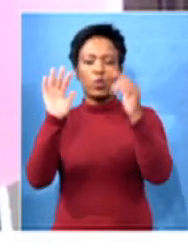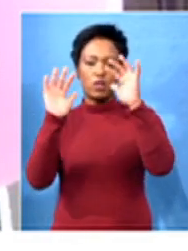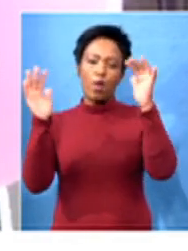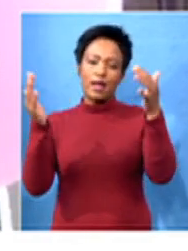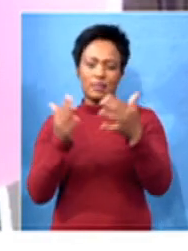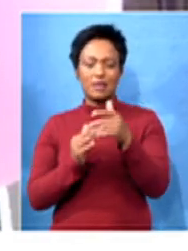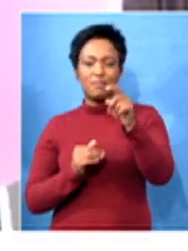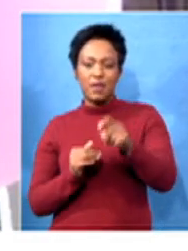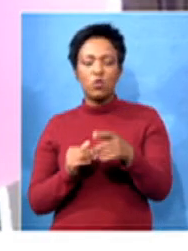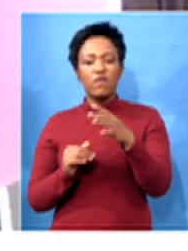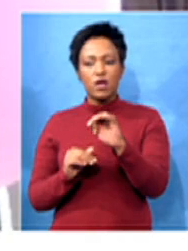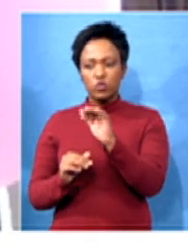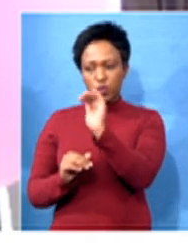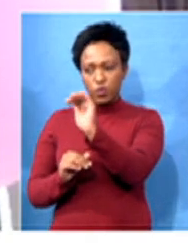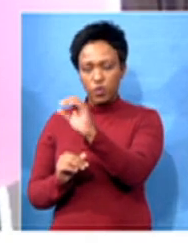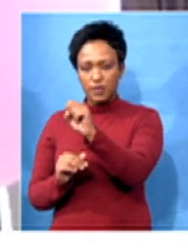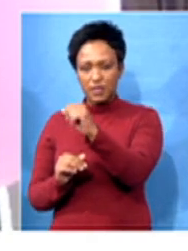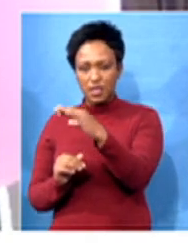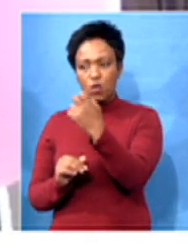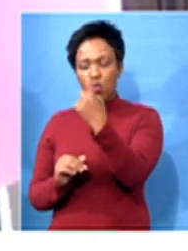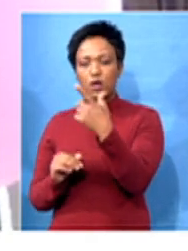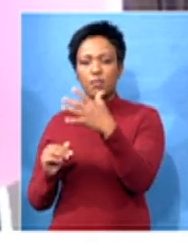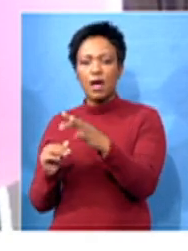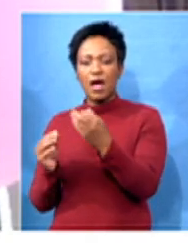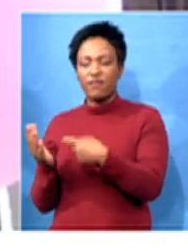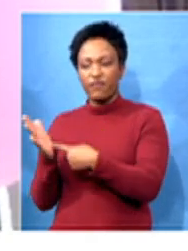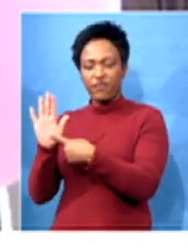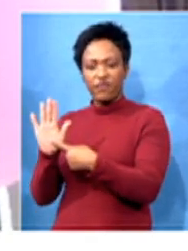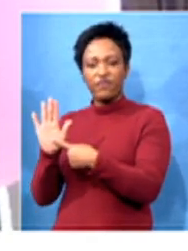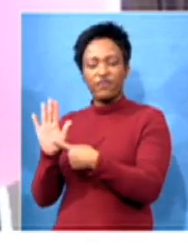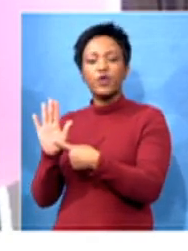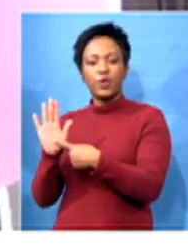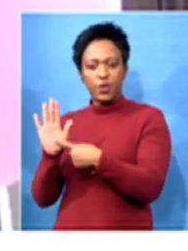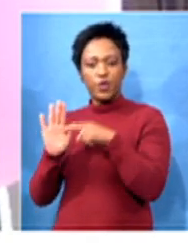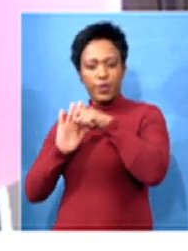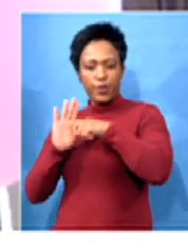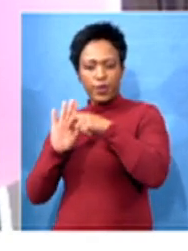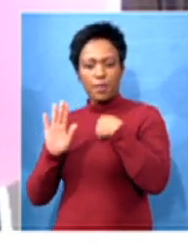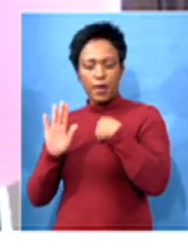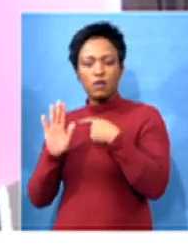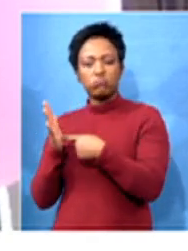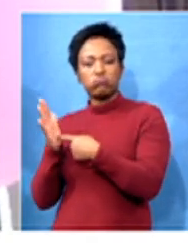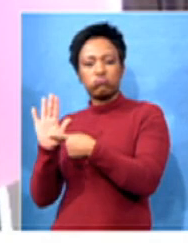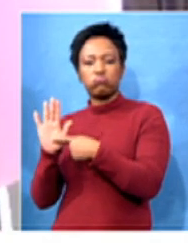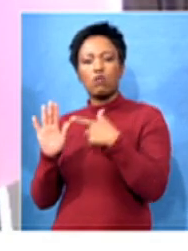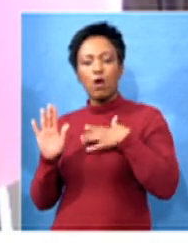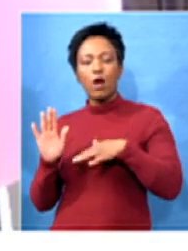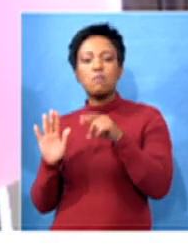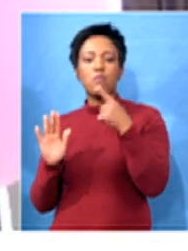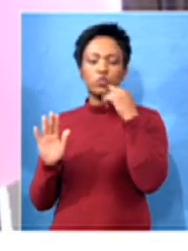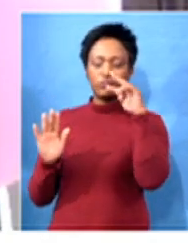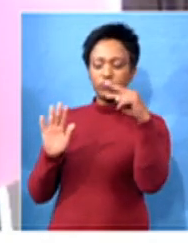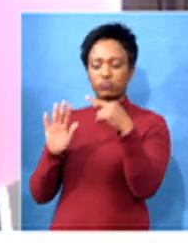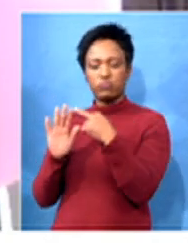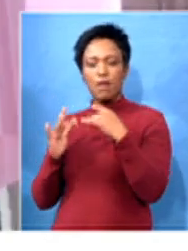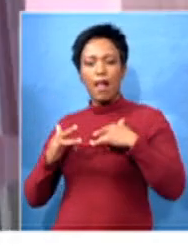We approached SABC One. I said to them, hey, I've got a two-part docuseries where I'd like to just give people a glimpse into my world